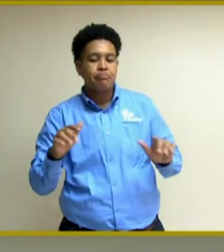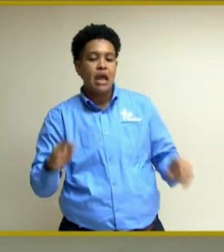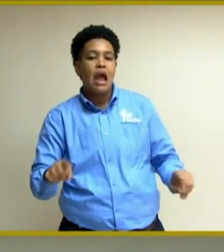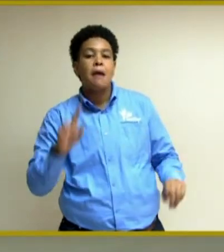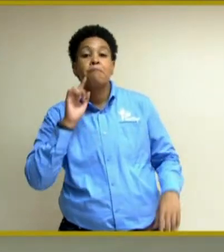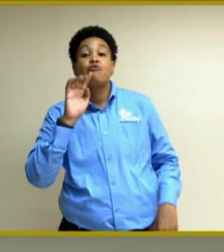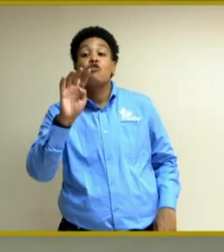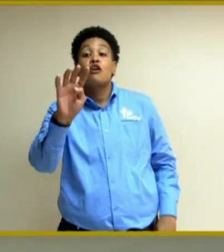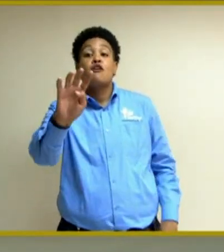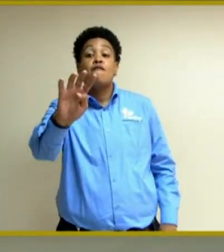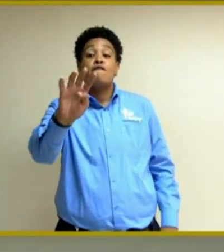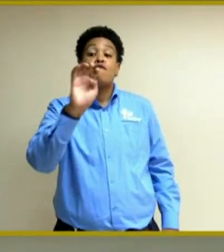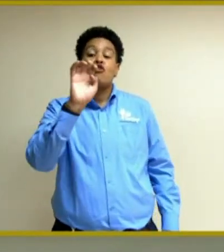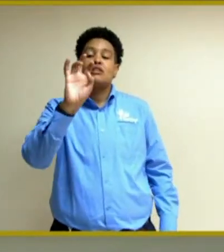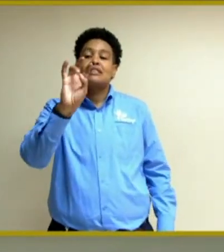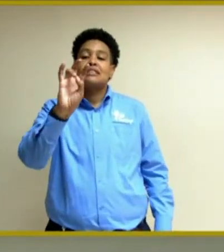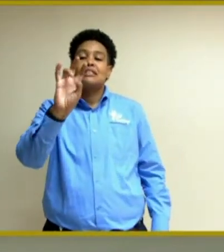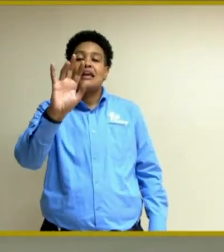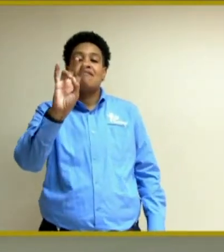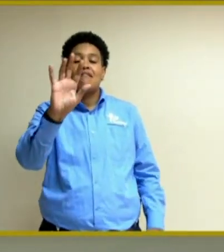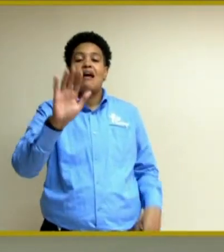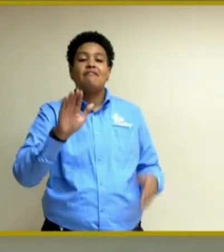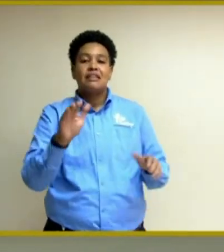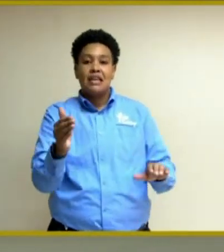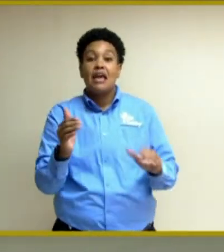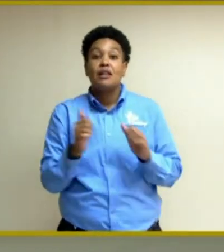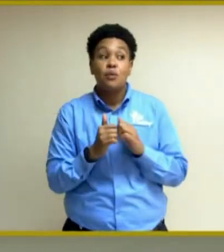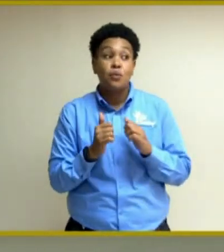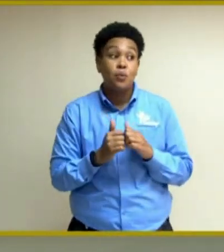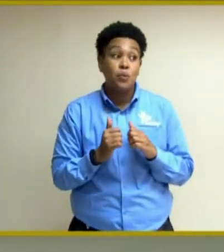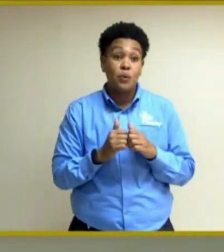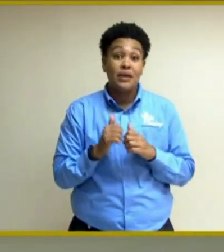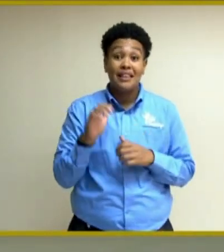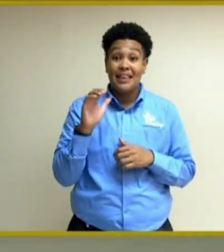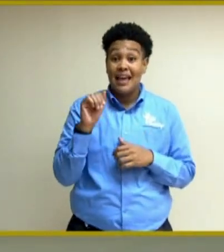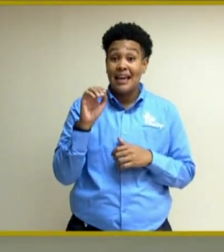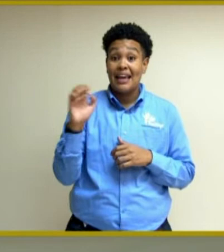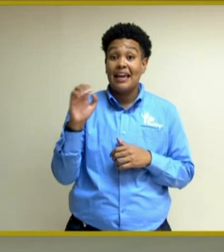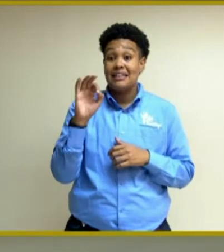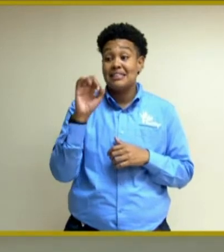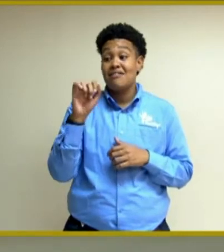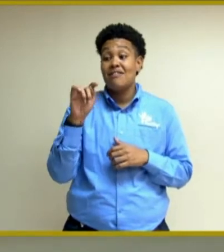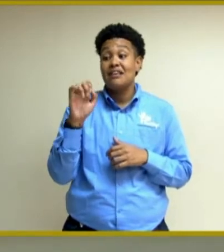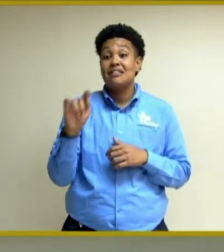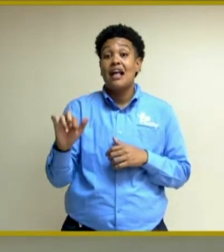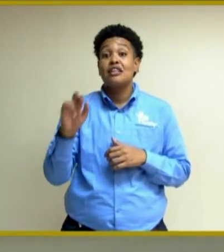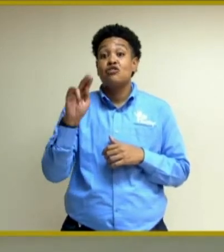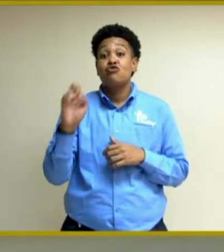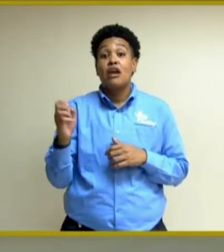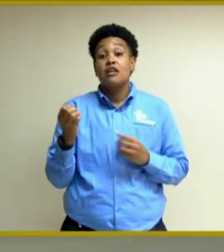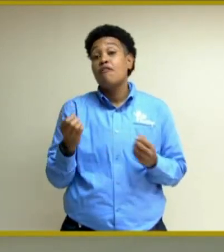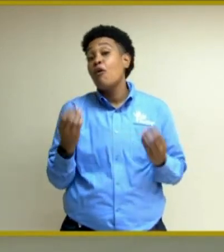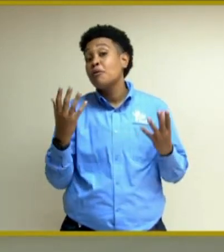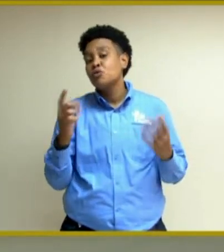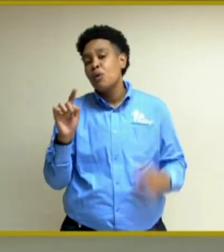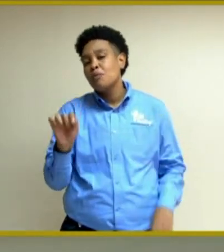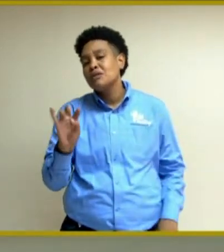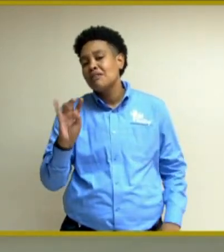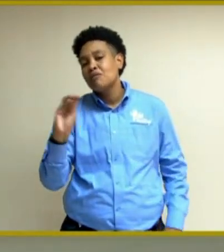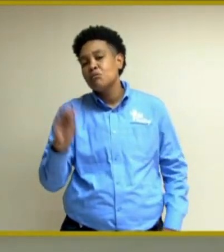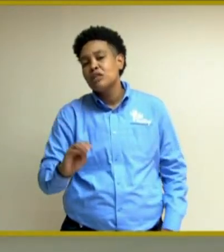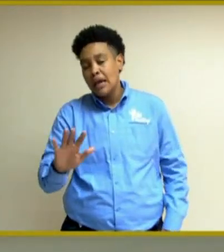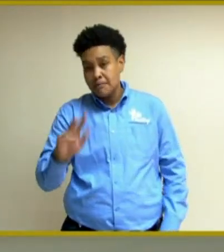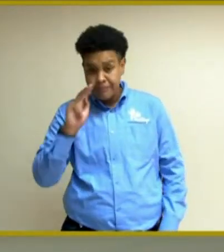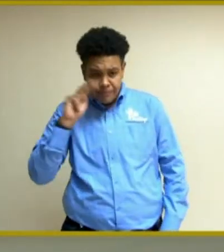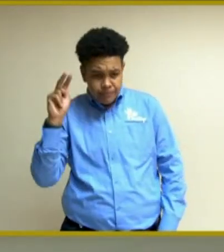unfortunately 475 deaths, with a case fatality rate of 1.7%. When we